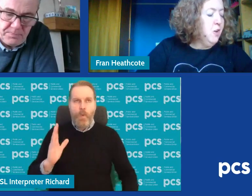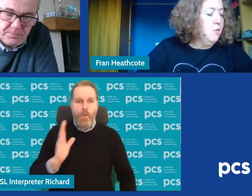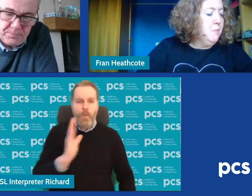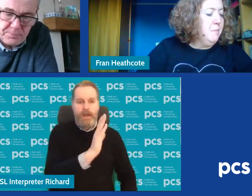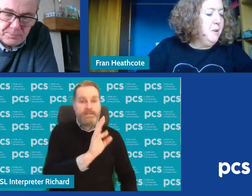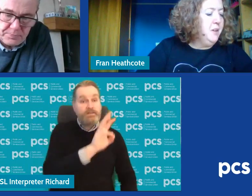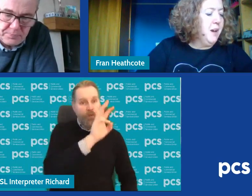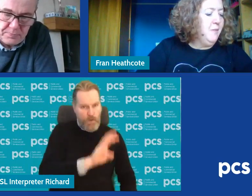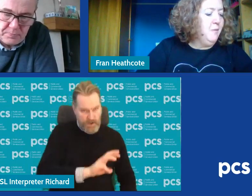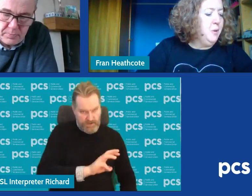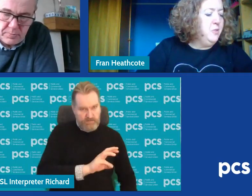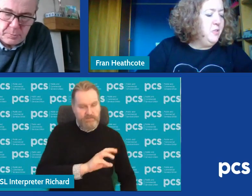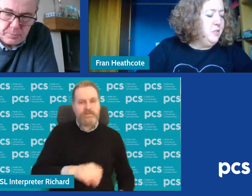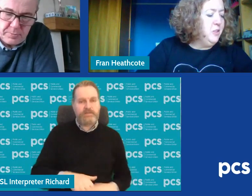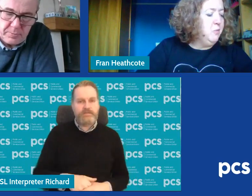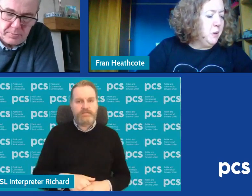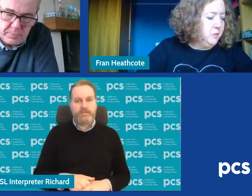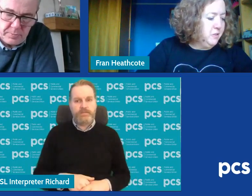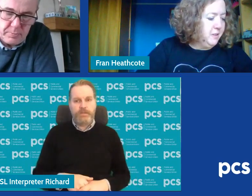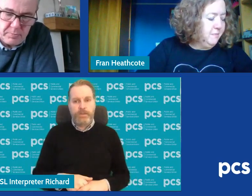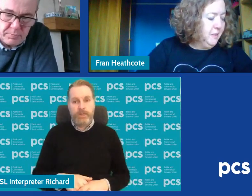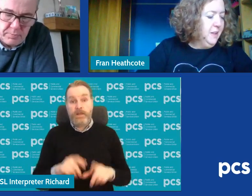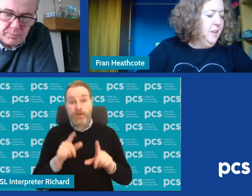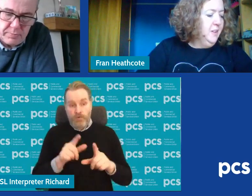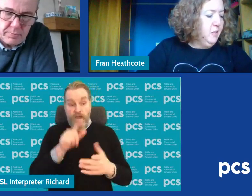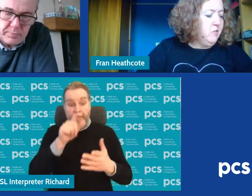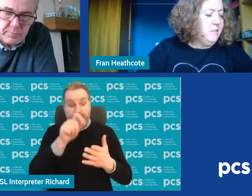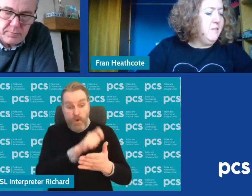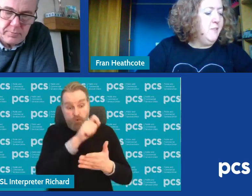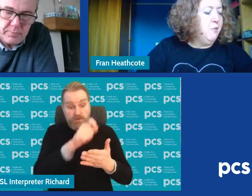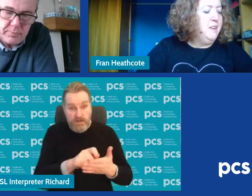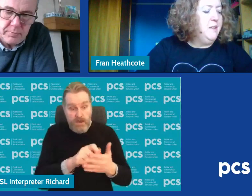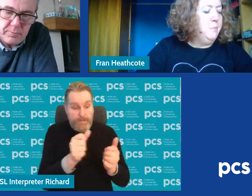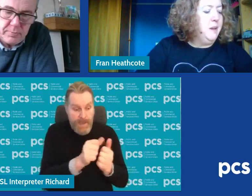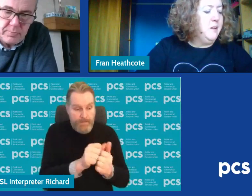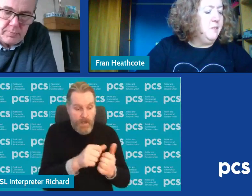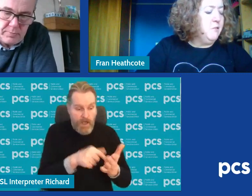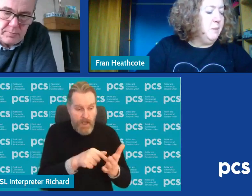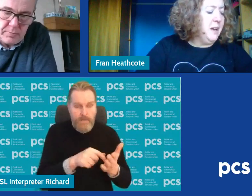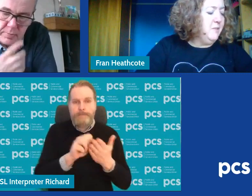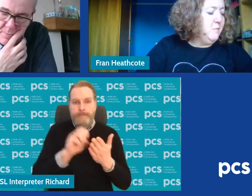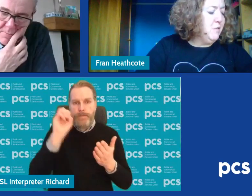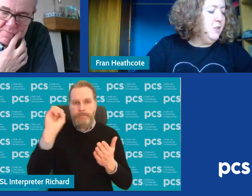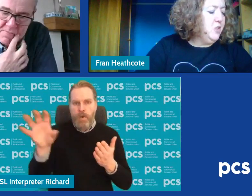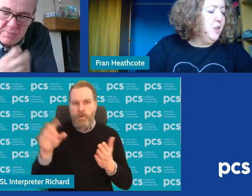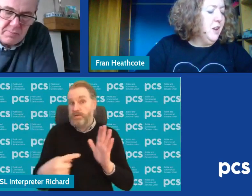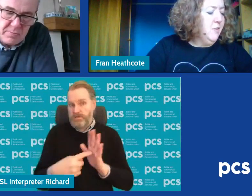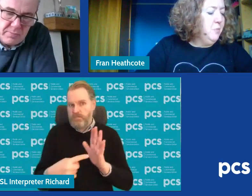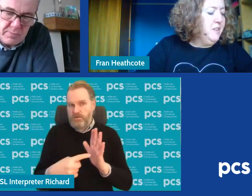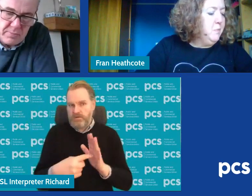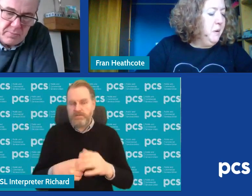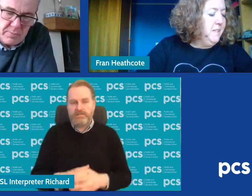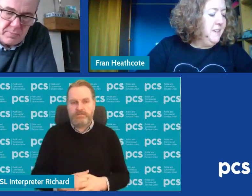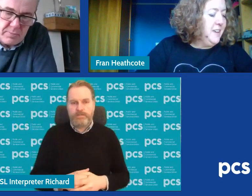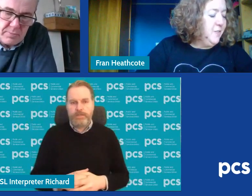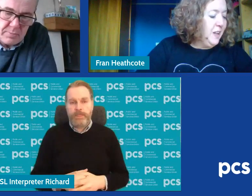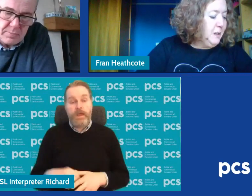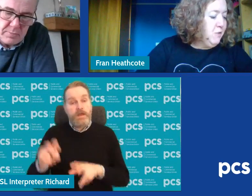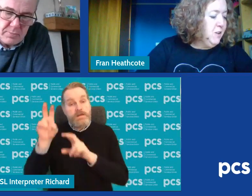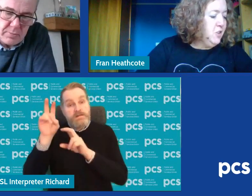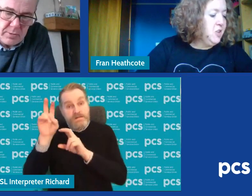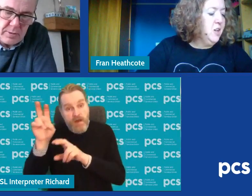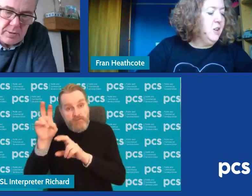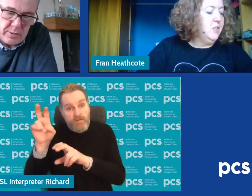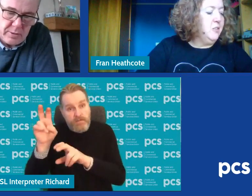threshold. Remember, you haven't voted until you've posted it. Solidarity from DWP Durham County branch, from DWP Tees